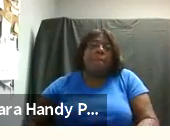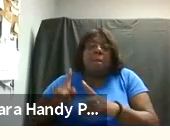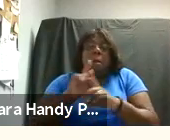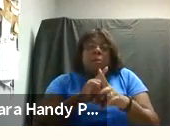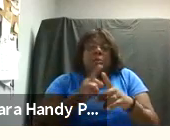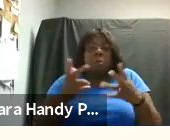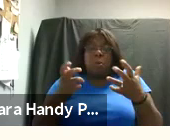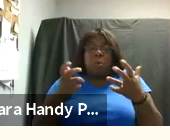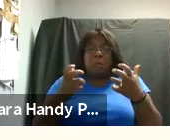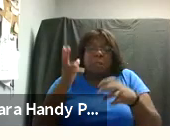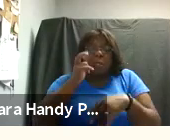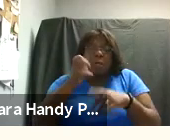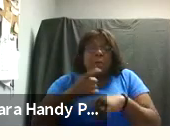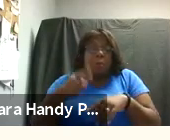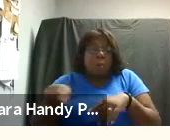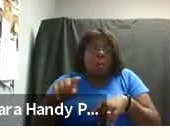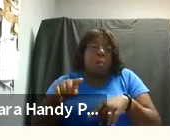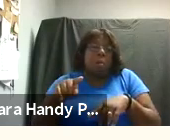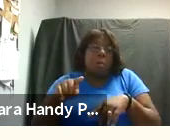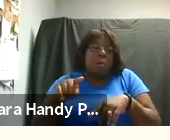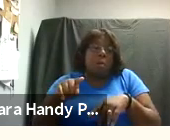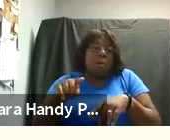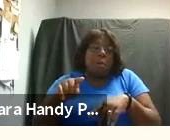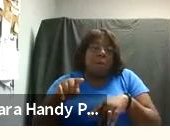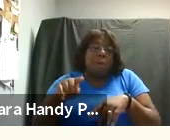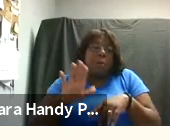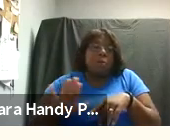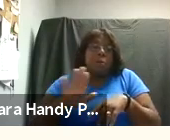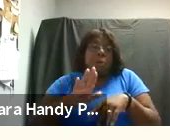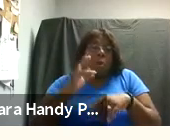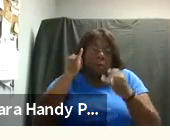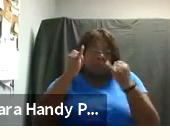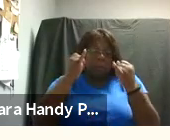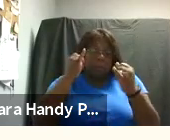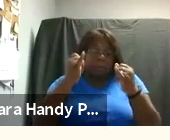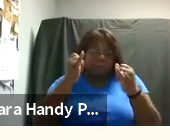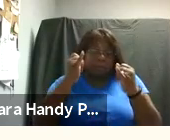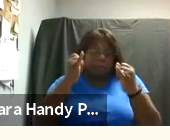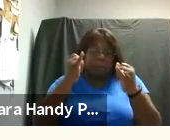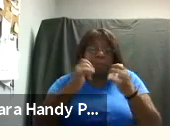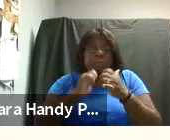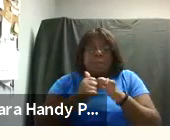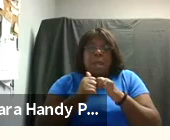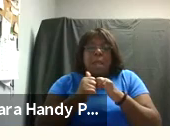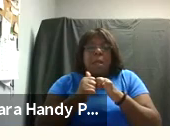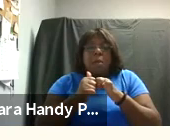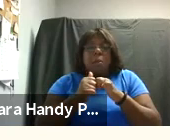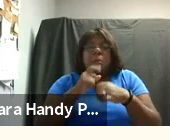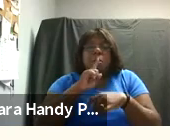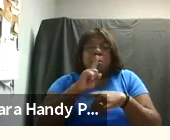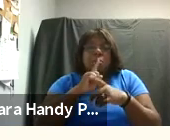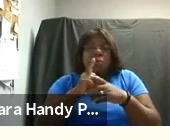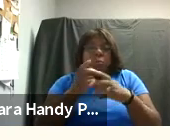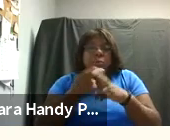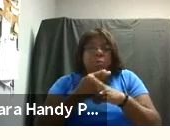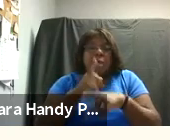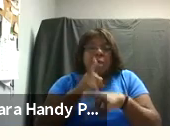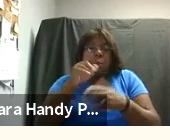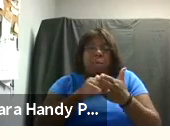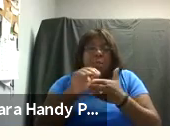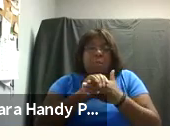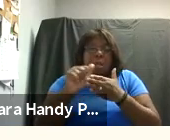to hear from you all as to your ideas of how we assure spending that $1 million